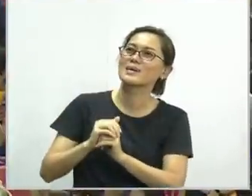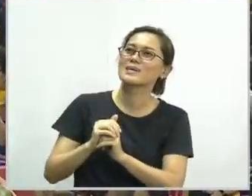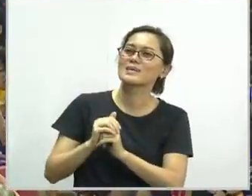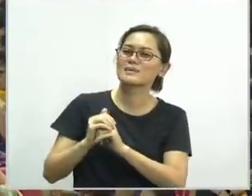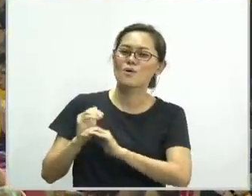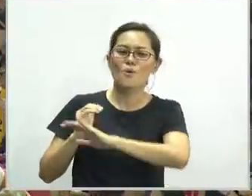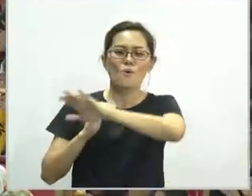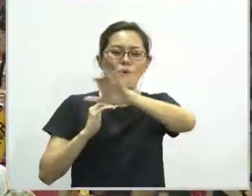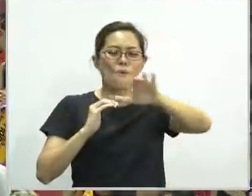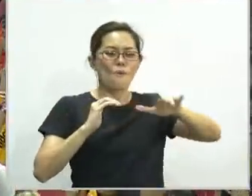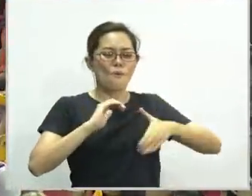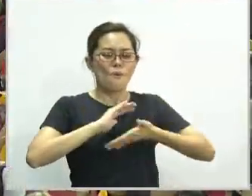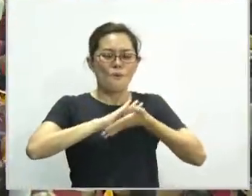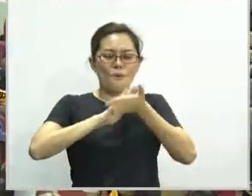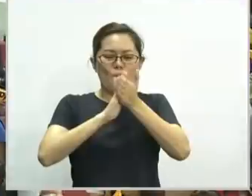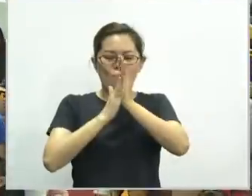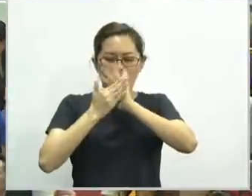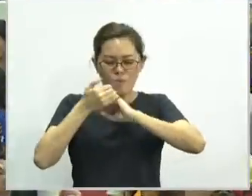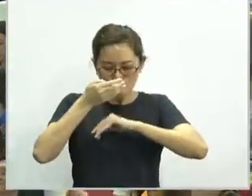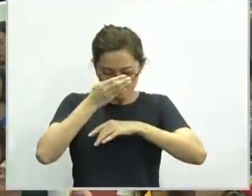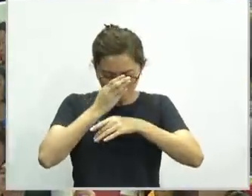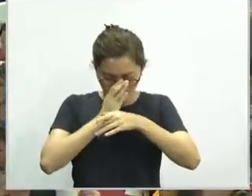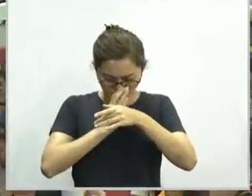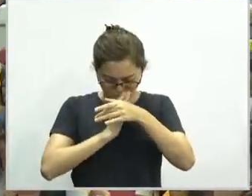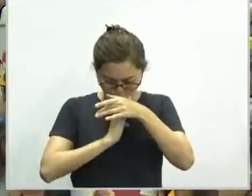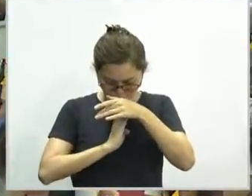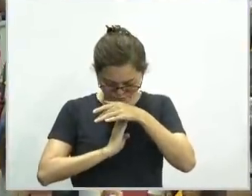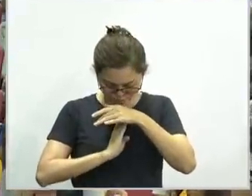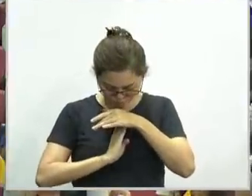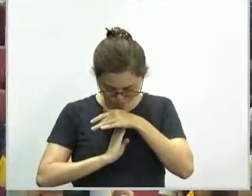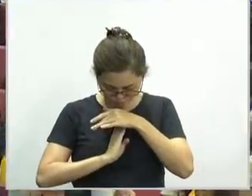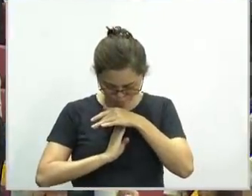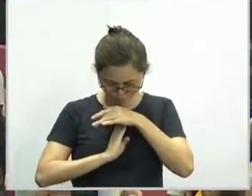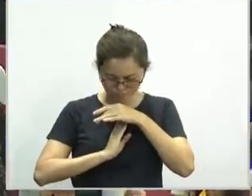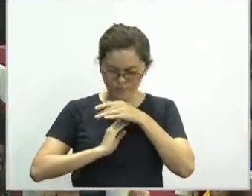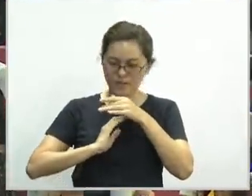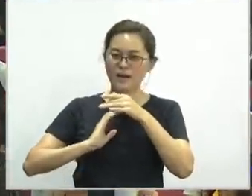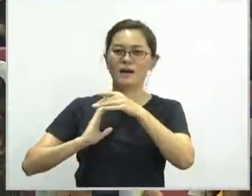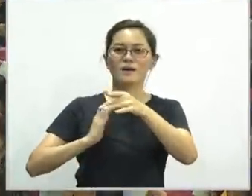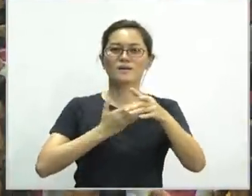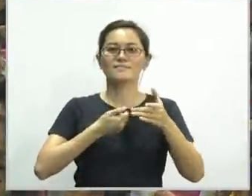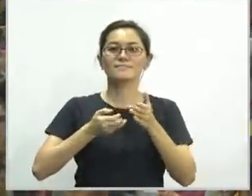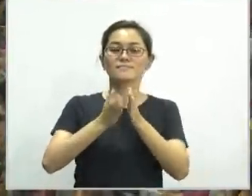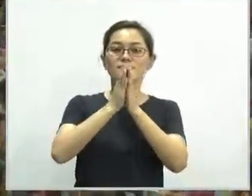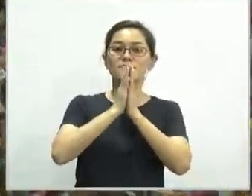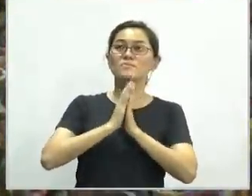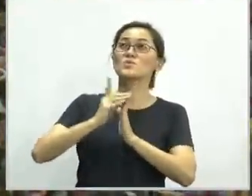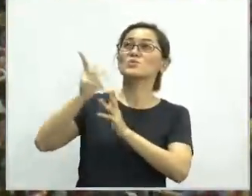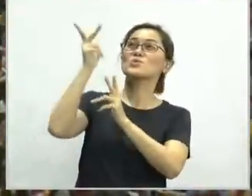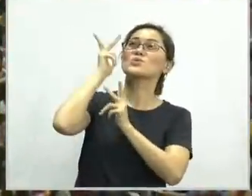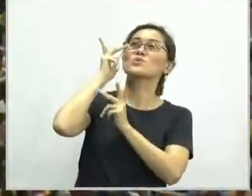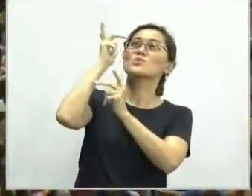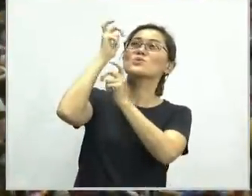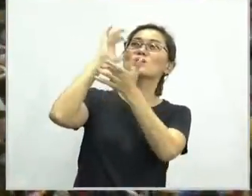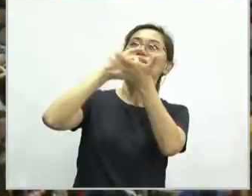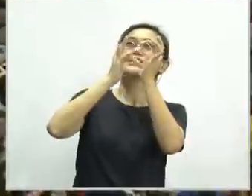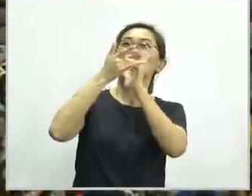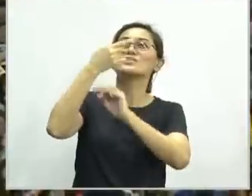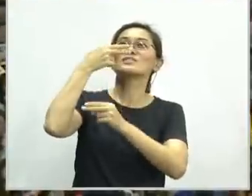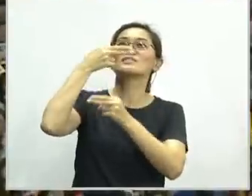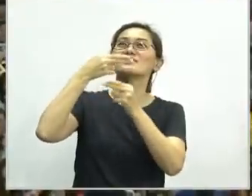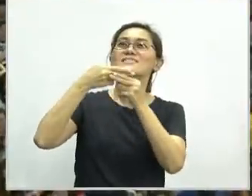Humble us, O God, so that our prayers are heard. In Jesus' name, would you all say a